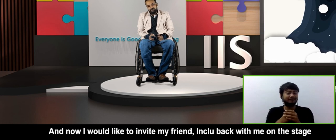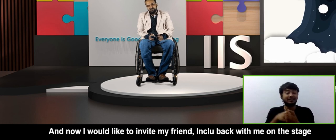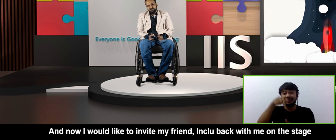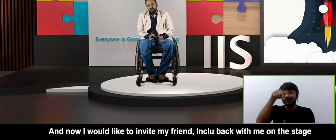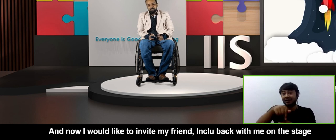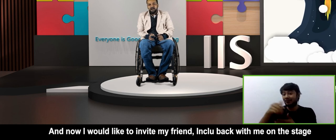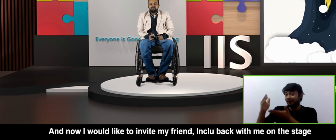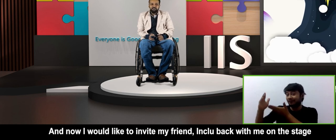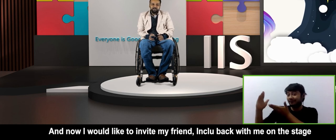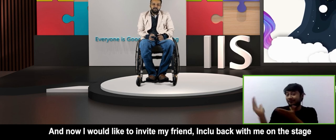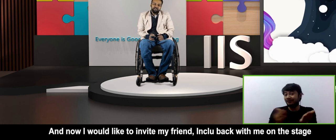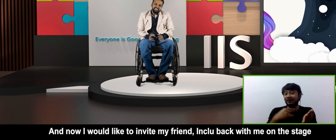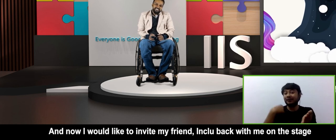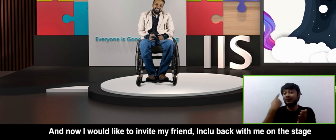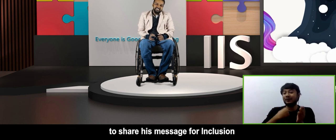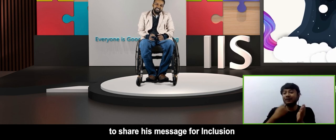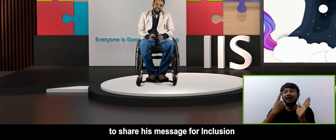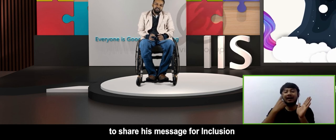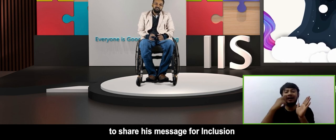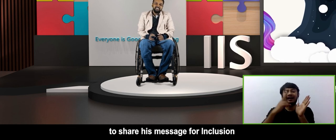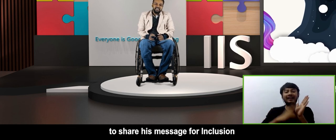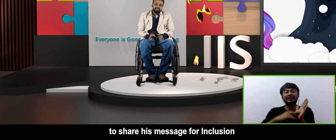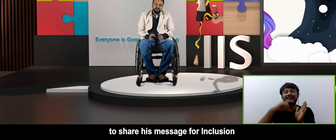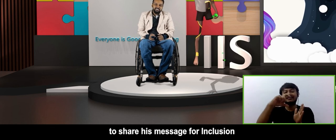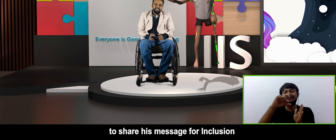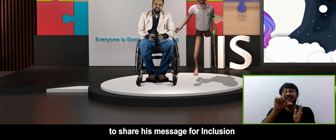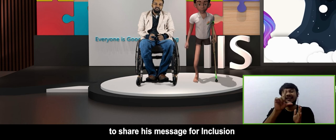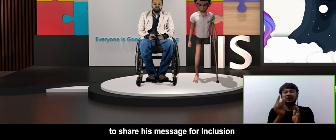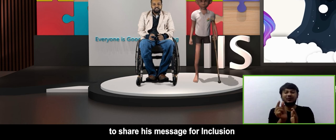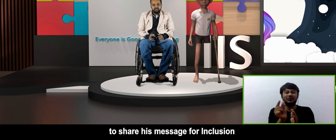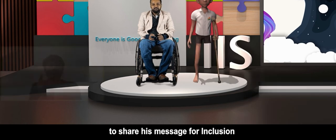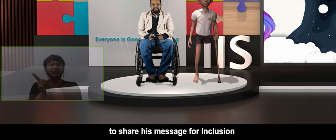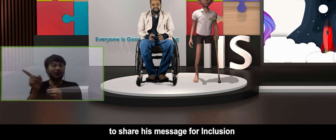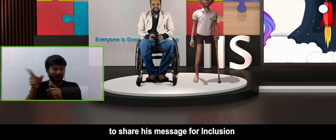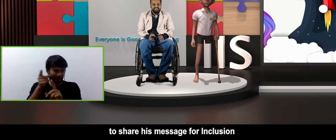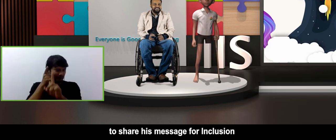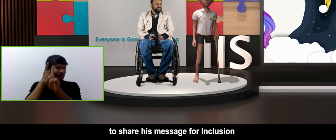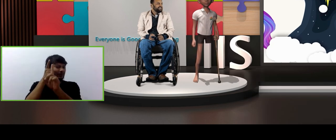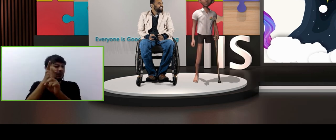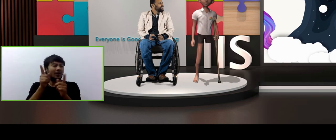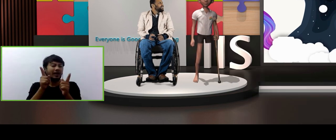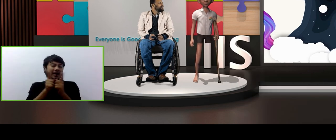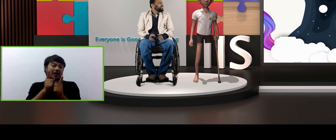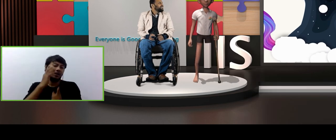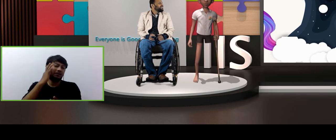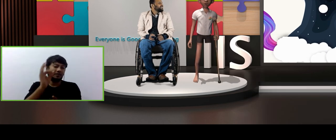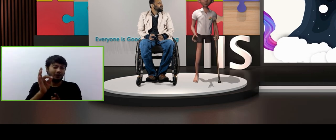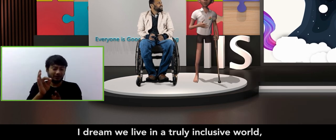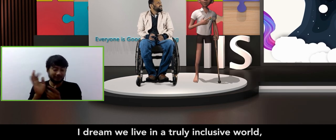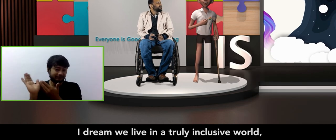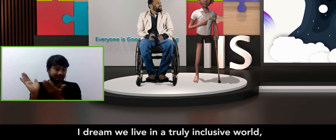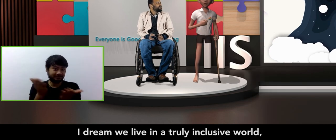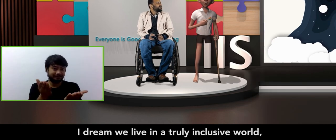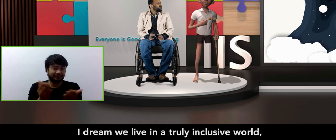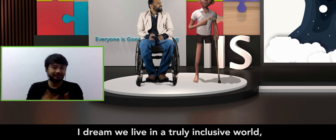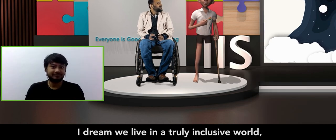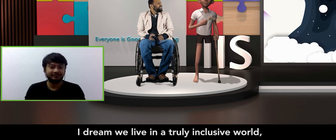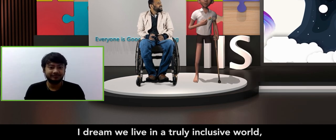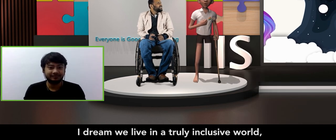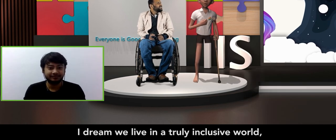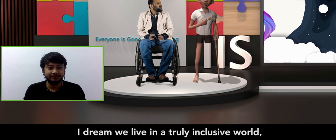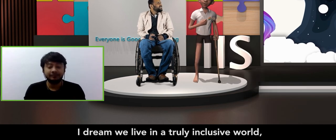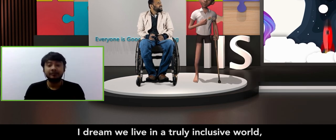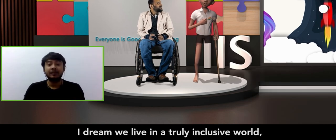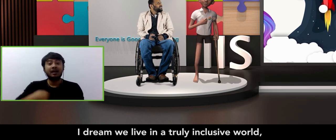friend Inclu back with me on the stage to share his message for inclusion. I dream that we live